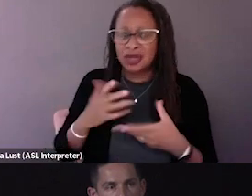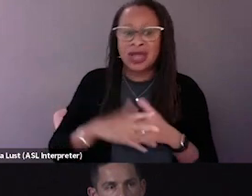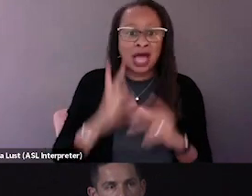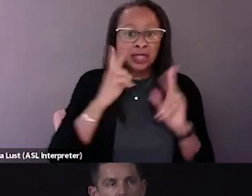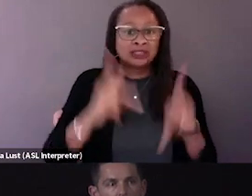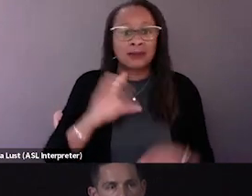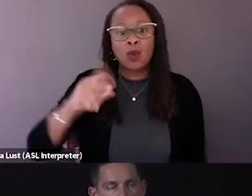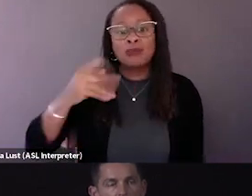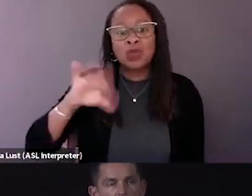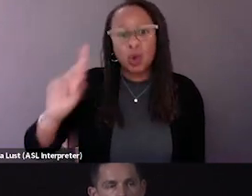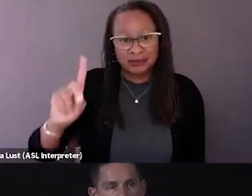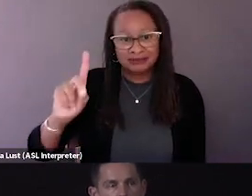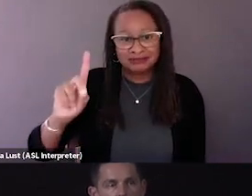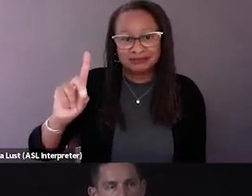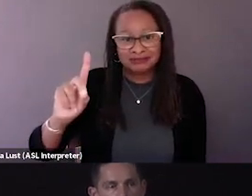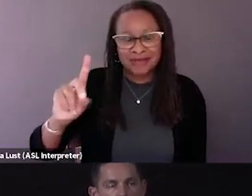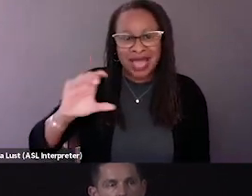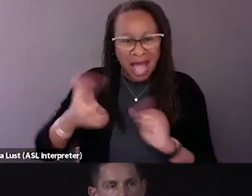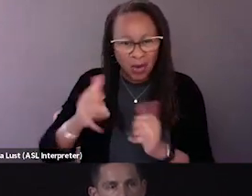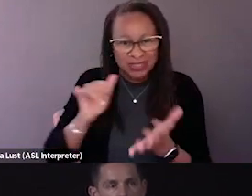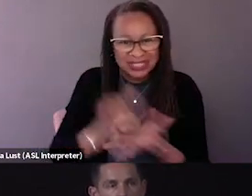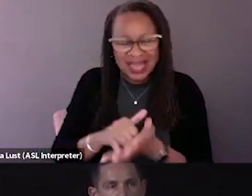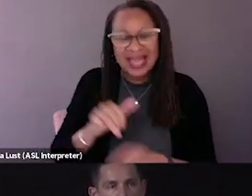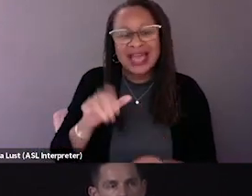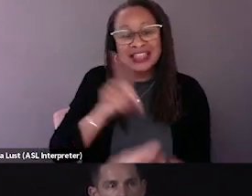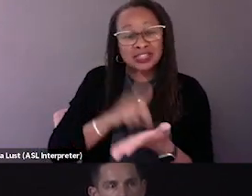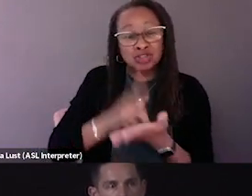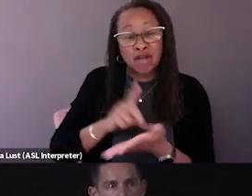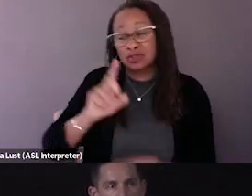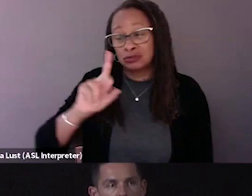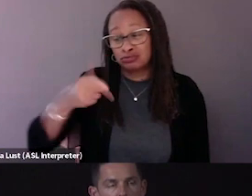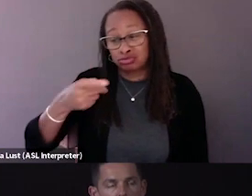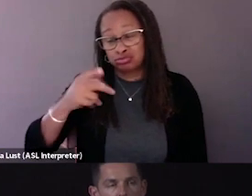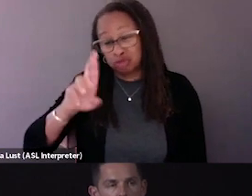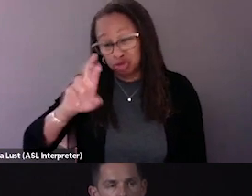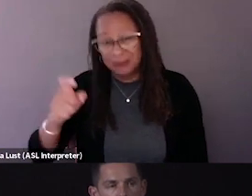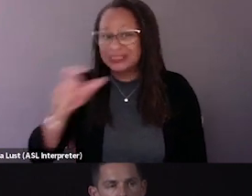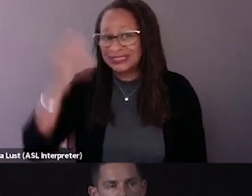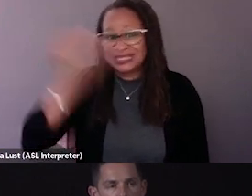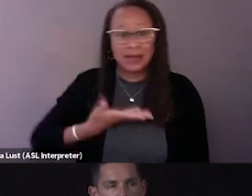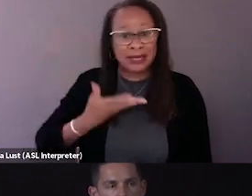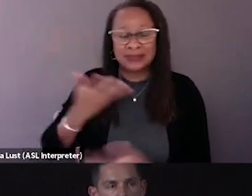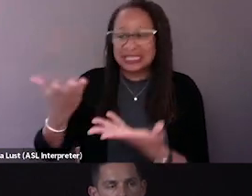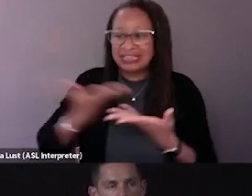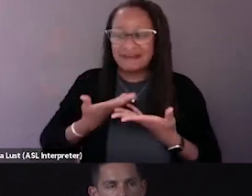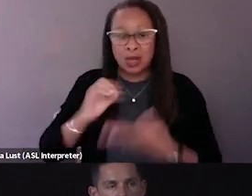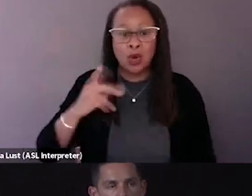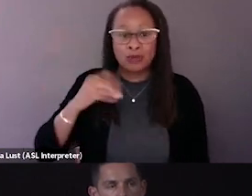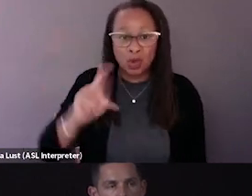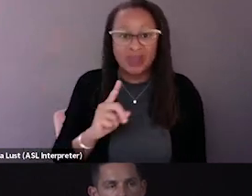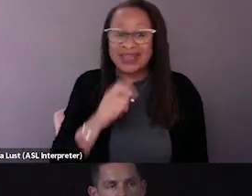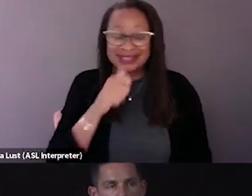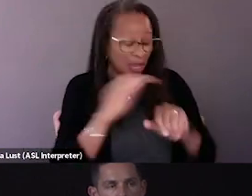It's an opioid. How is it that the doctor prescribed it didn't tell me he's giving an opioid? It's not on the bottle.